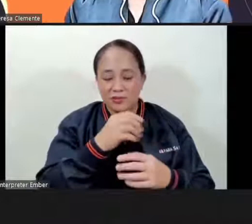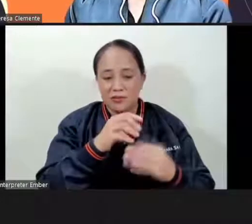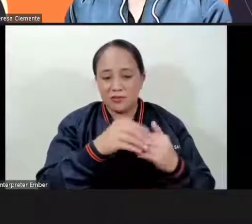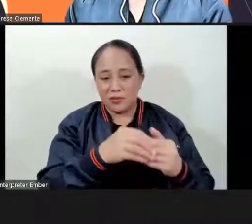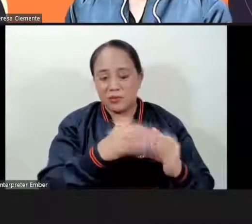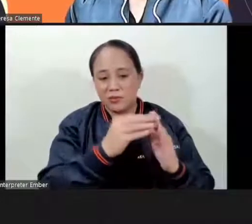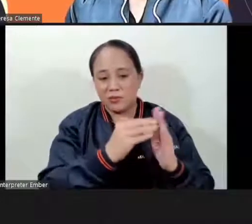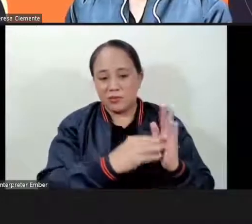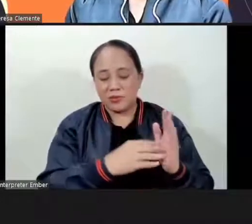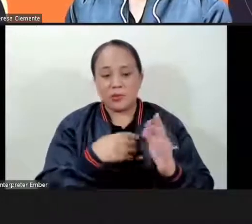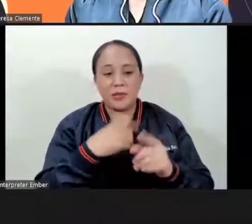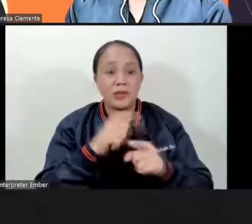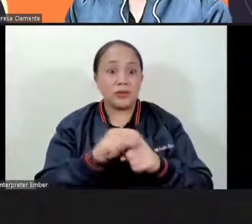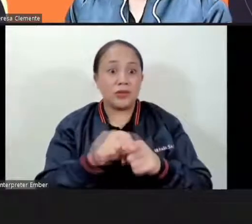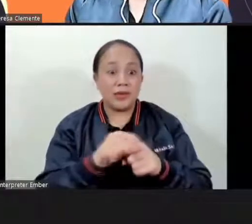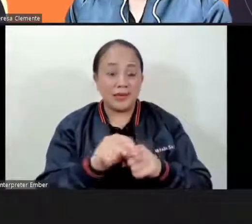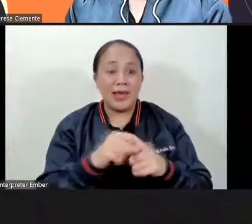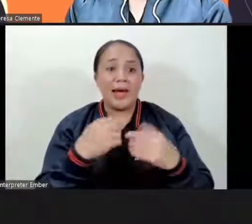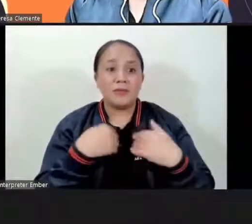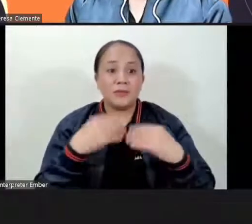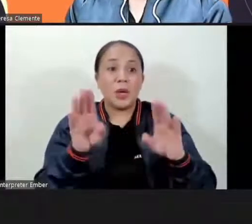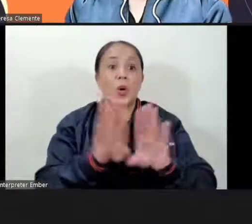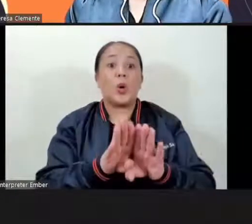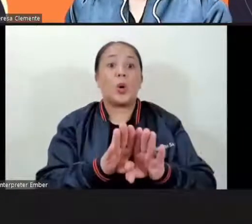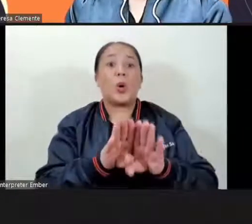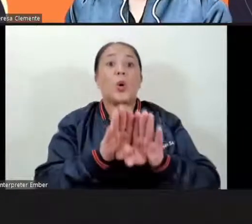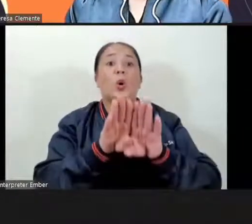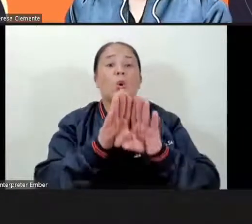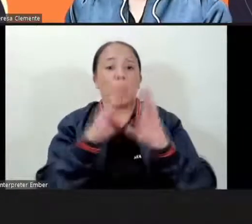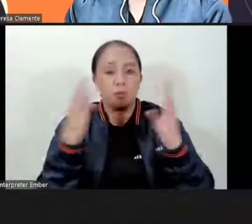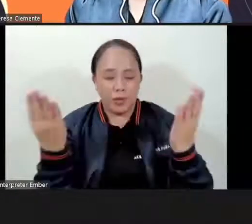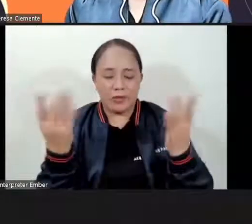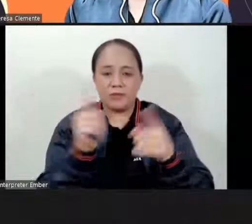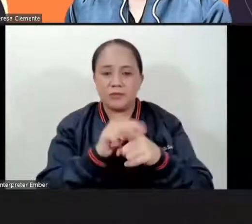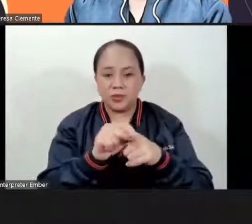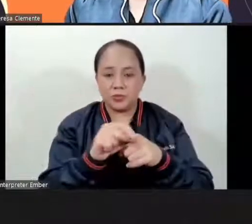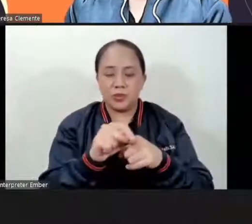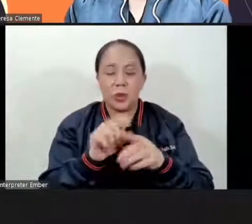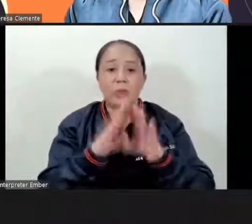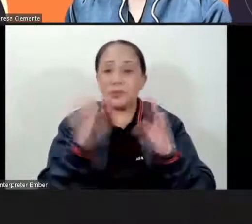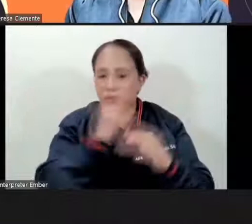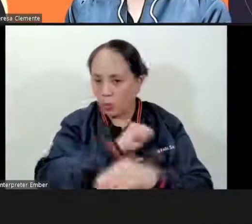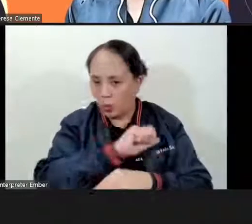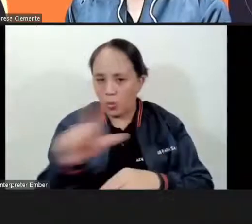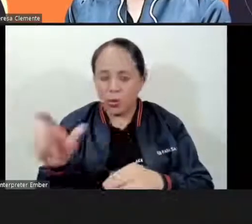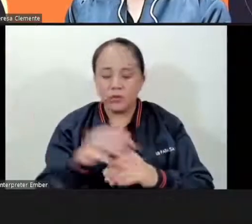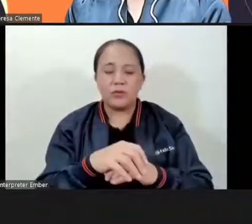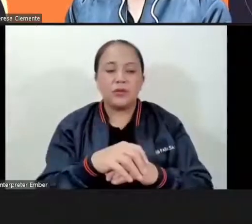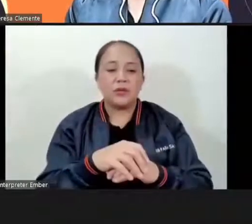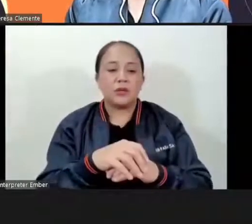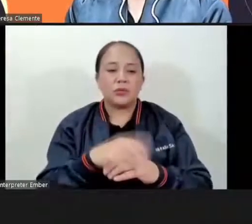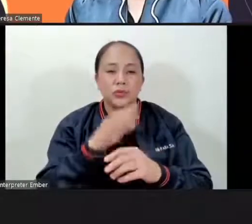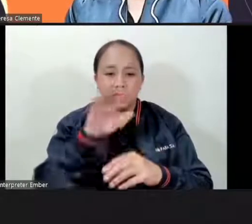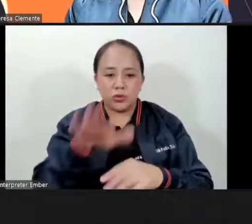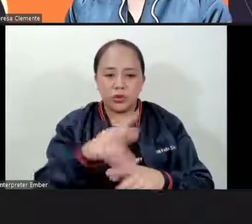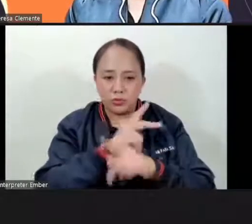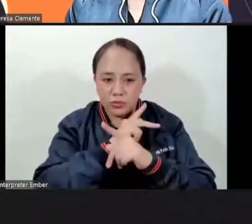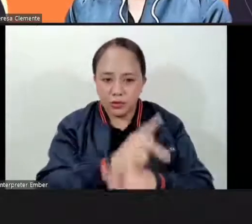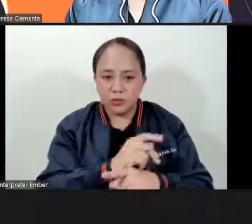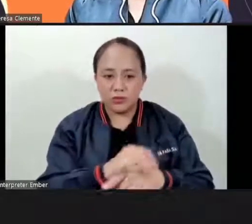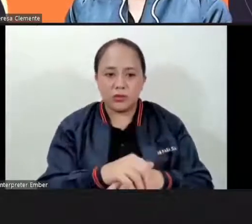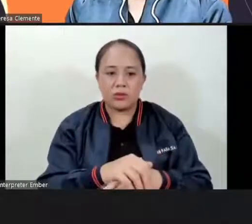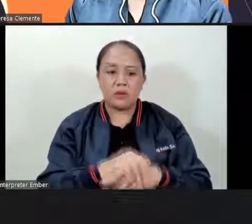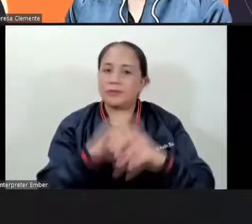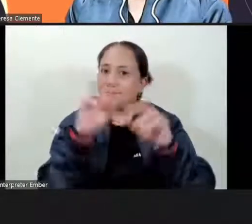hours training is open to everyone who's interested in child protection or in